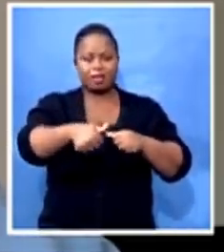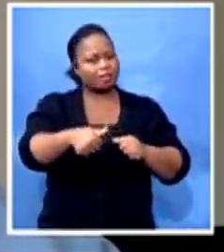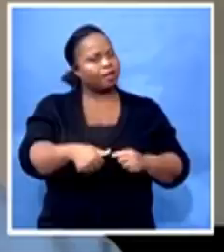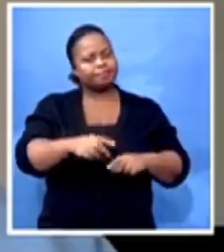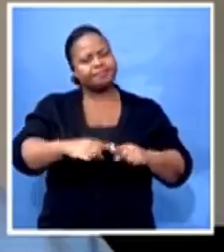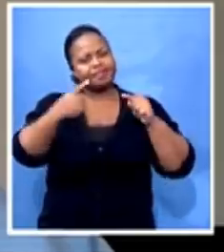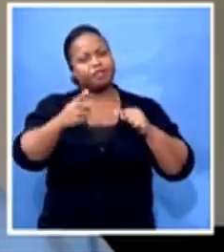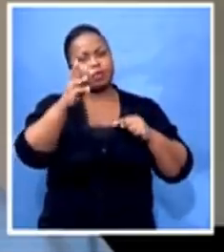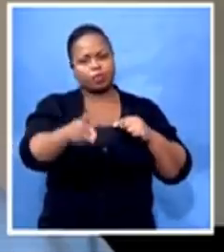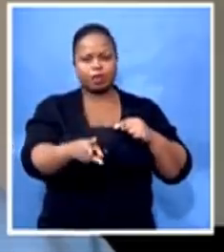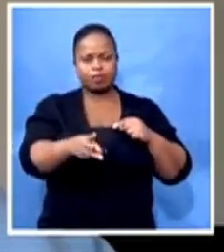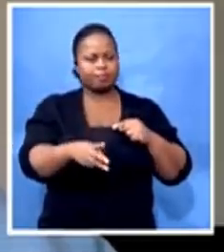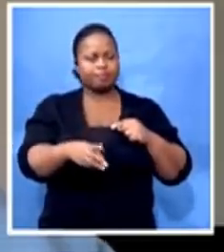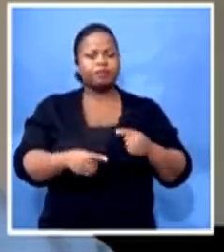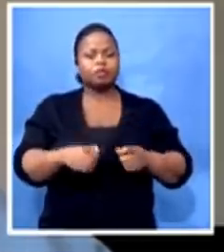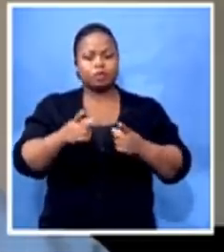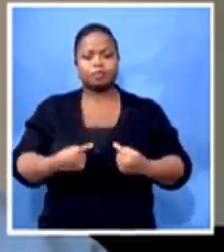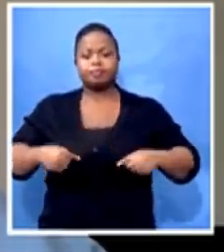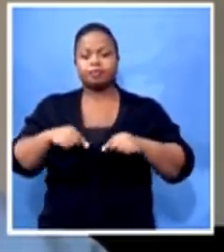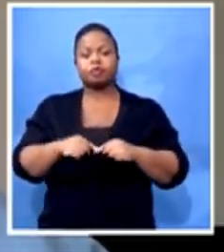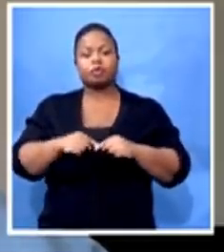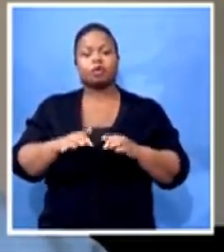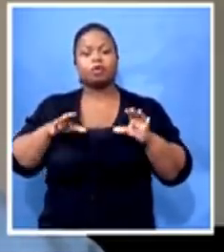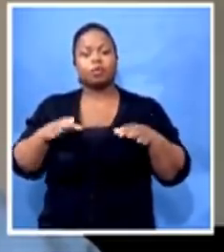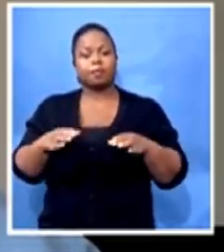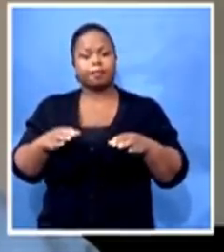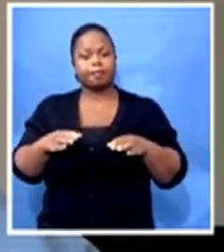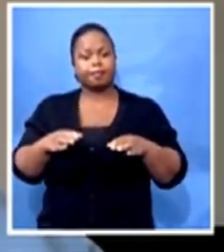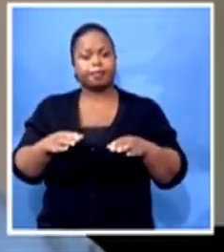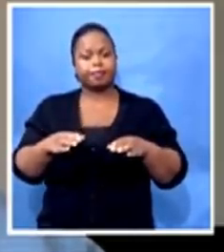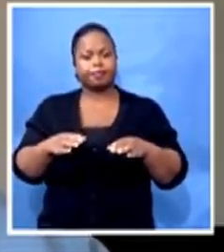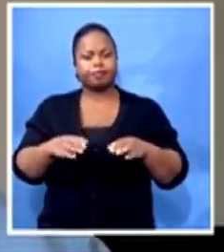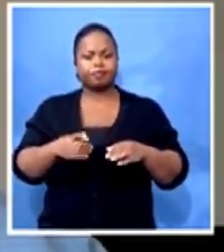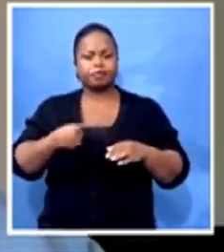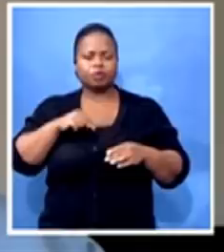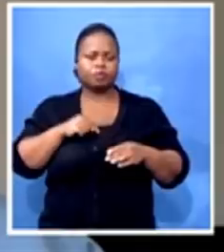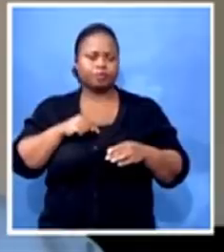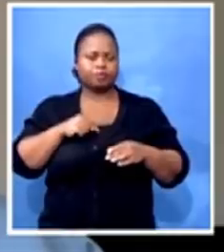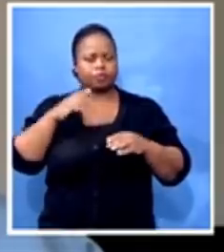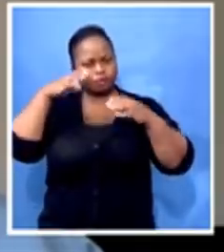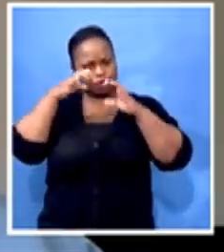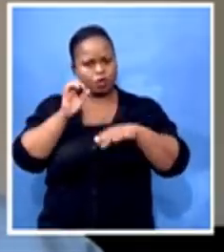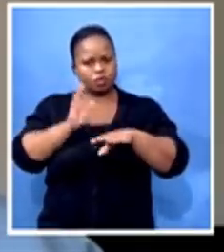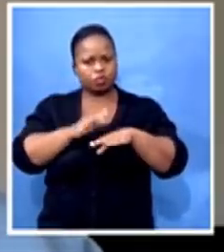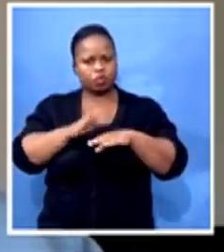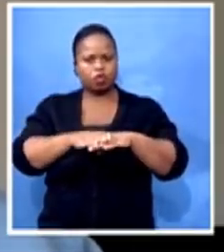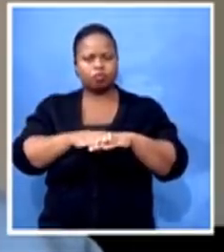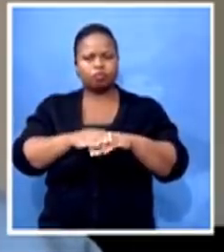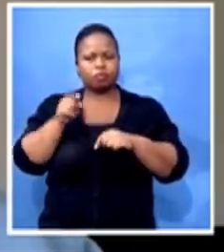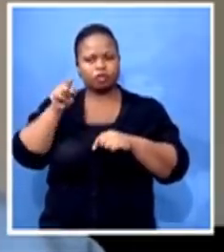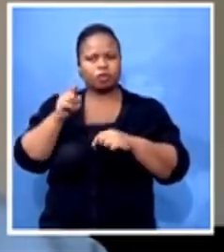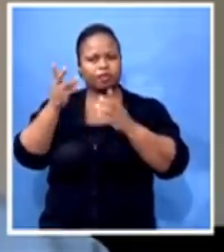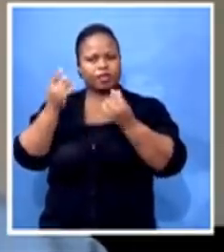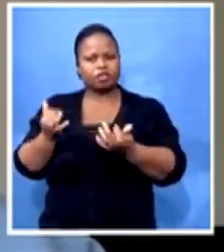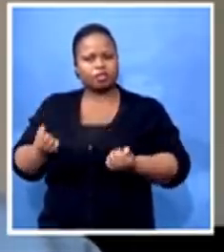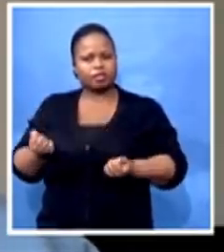group, we've been investing in financial services, in a medical aid administration,